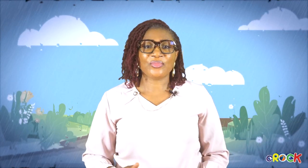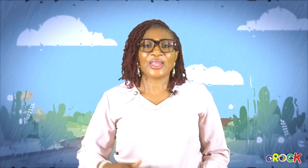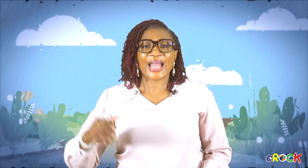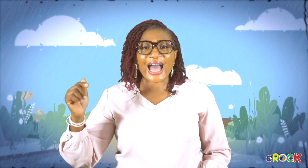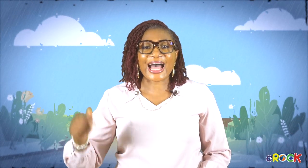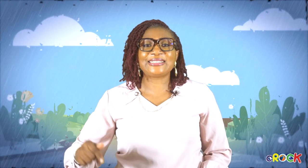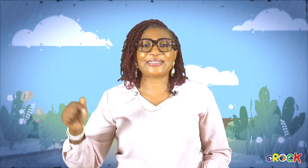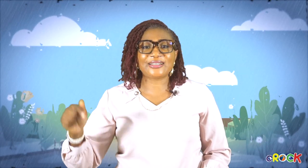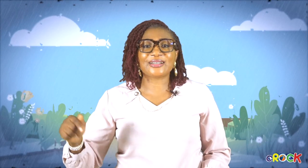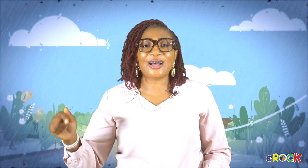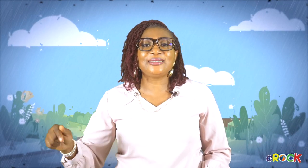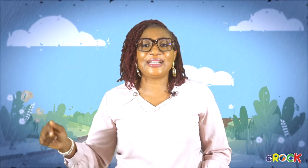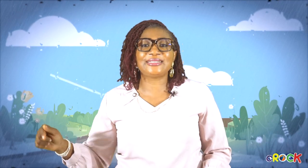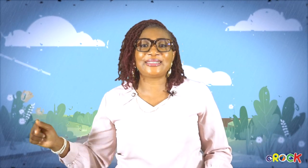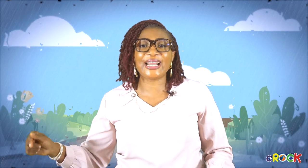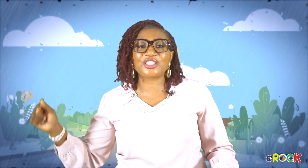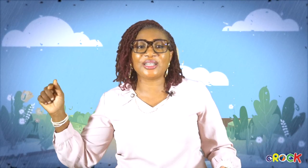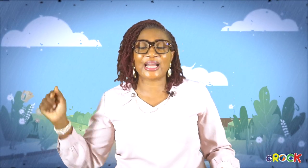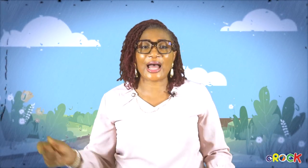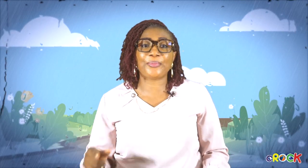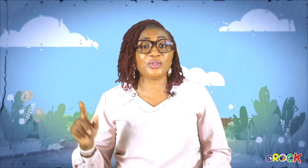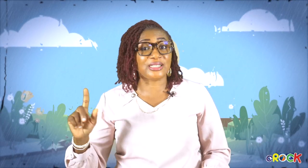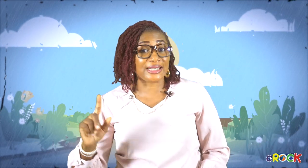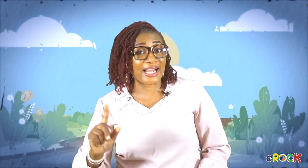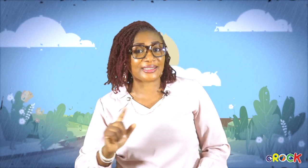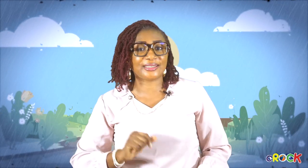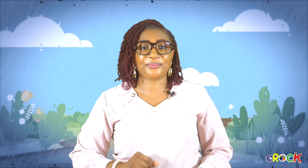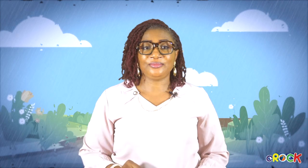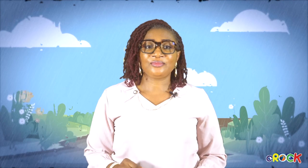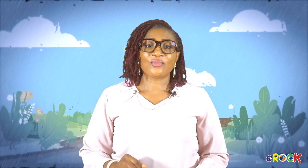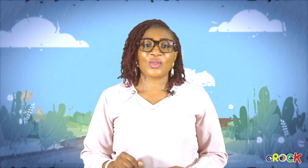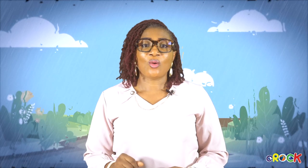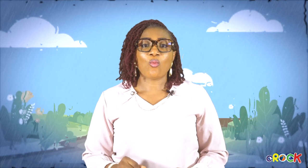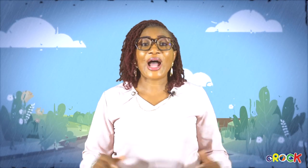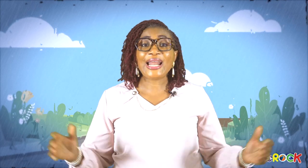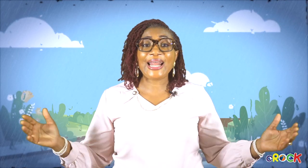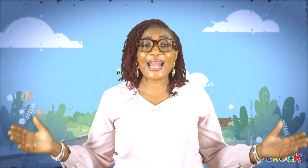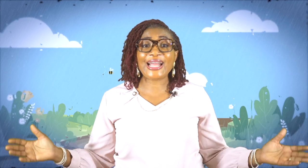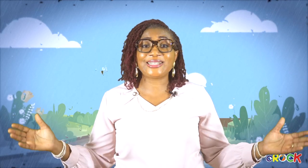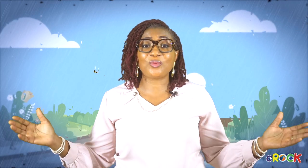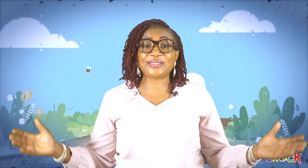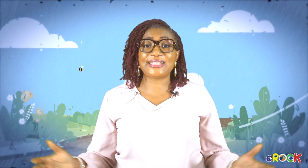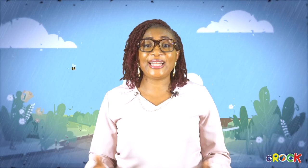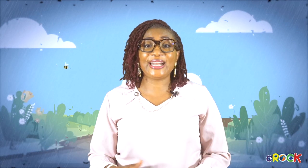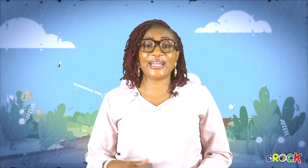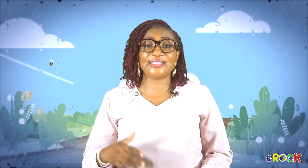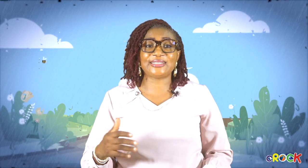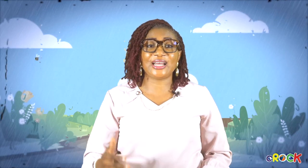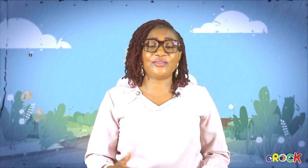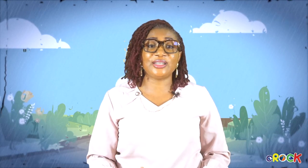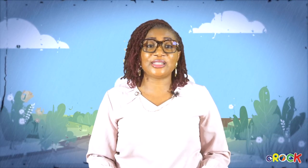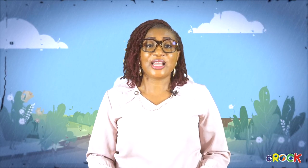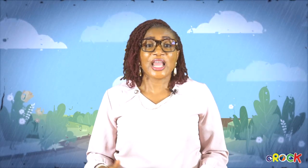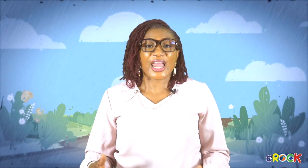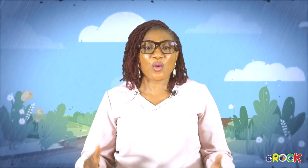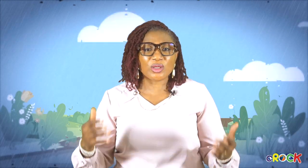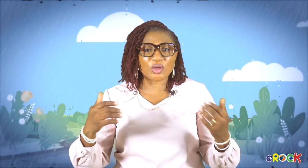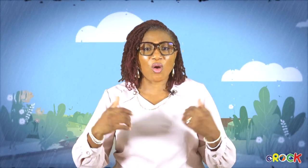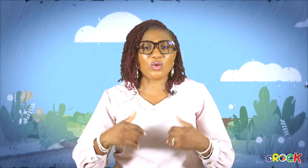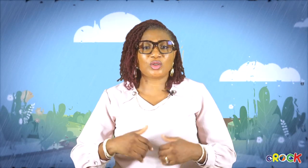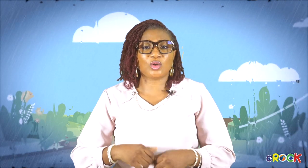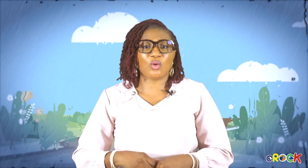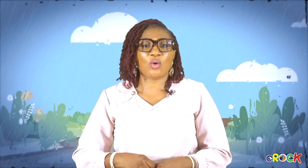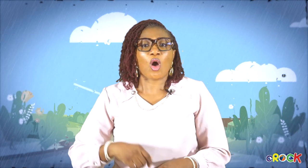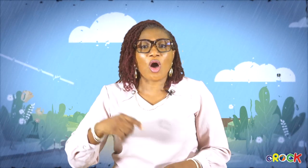asking, has the condensation happened yet? While Elijah was sending his servant, he